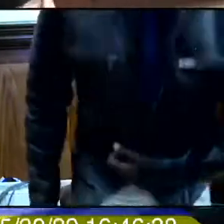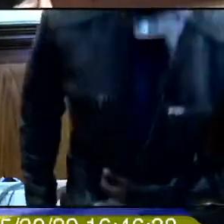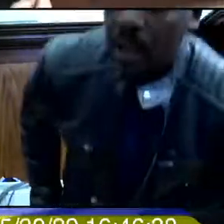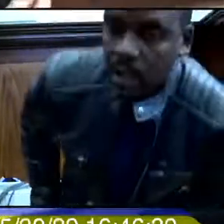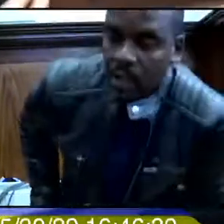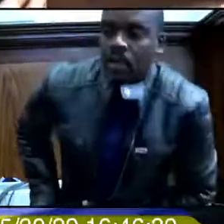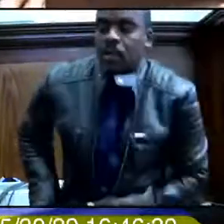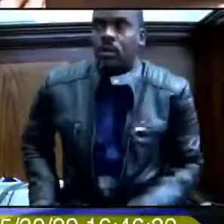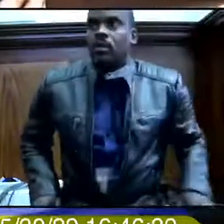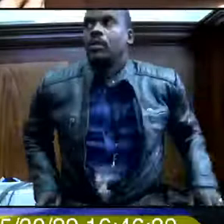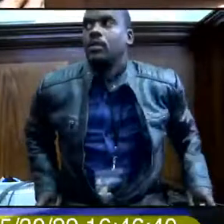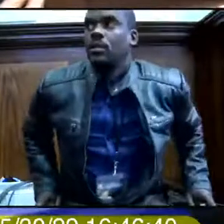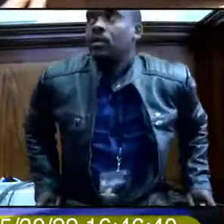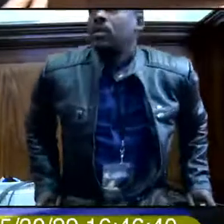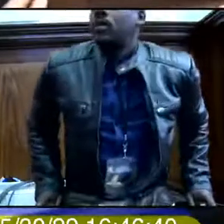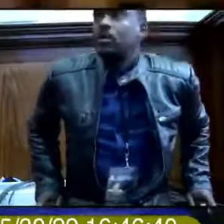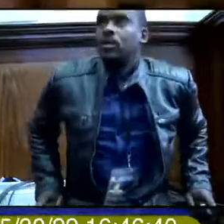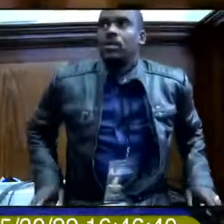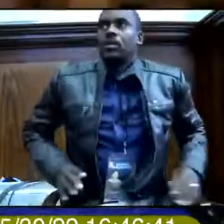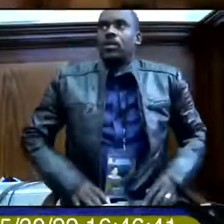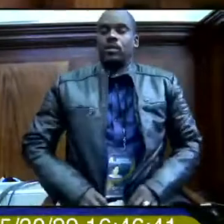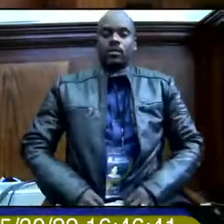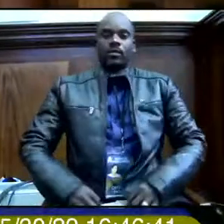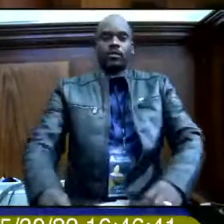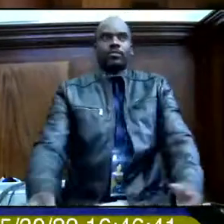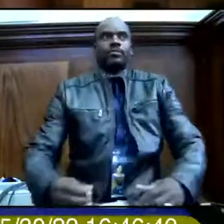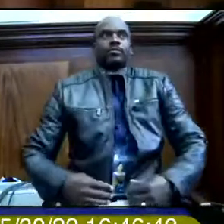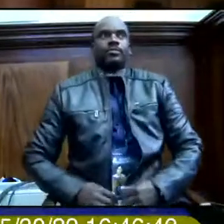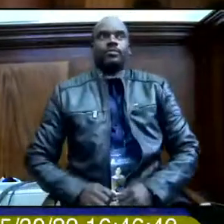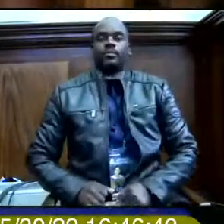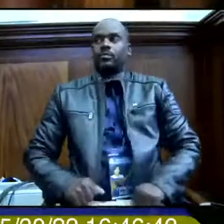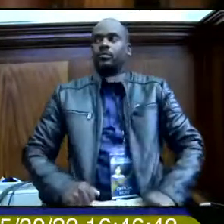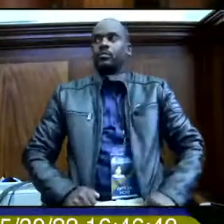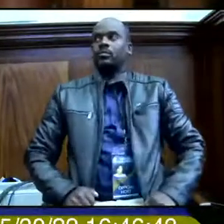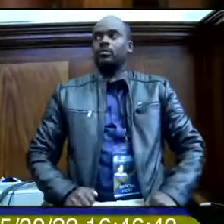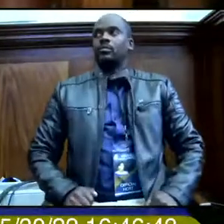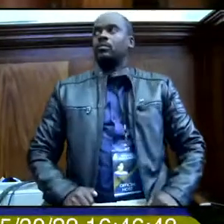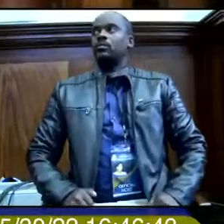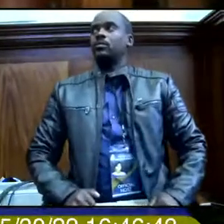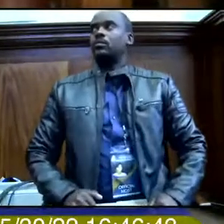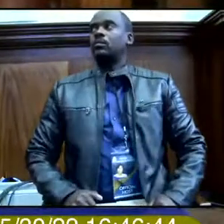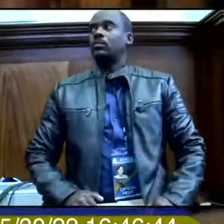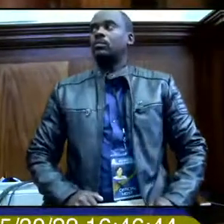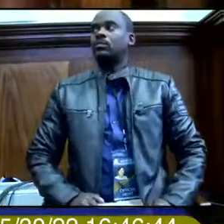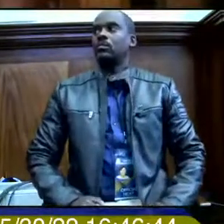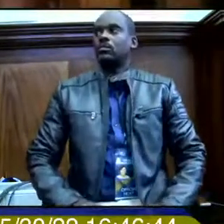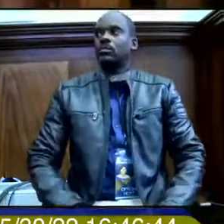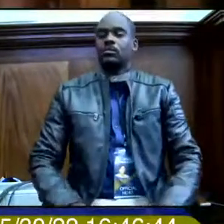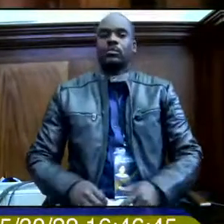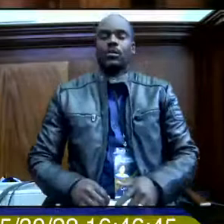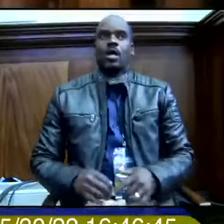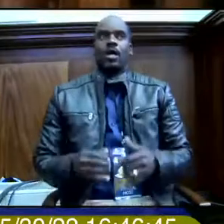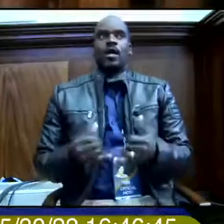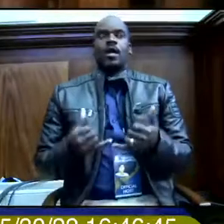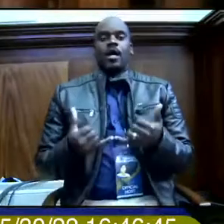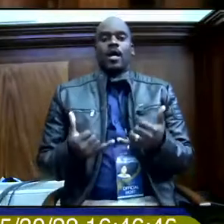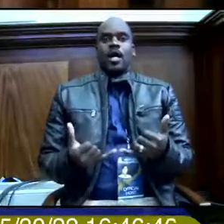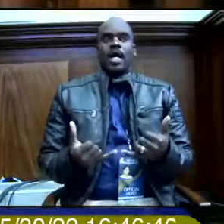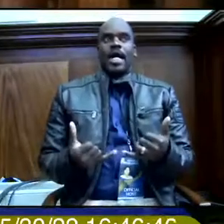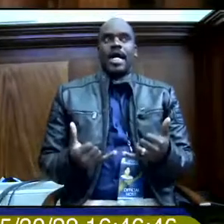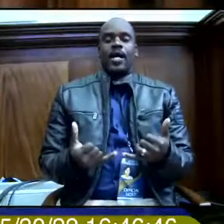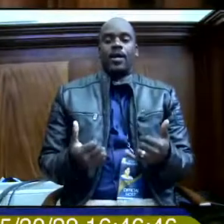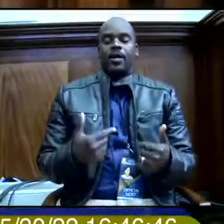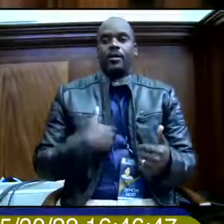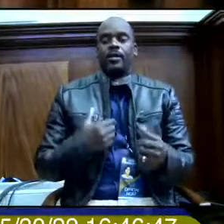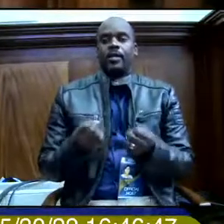that actually will be handling the two last items together in the absence of